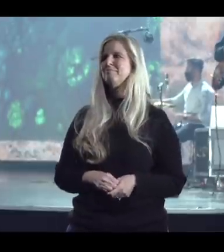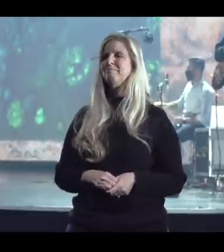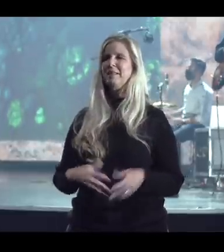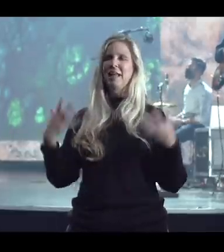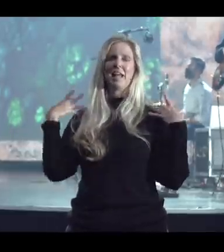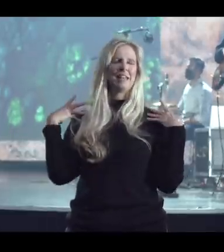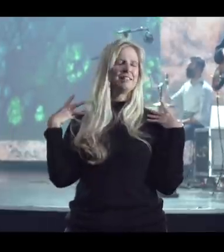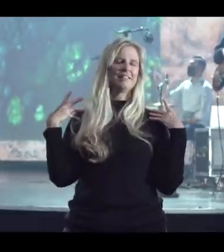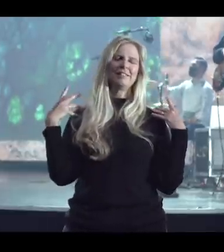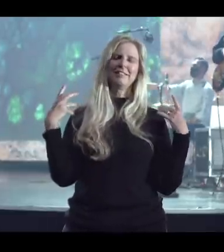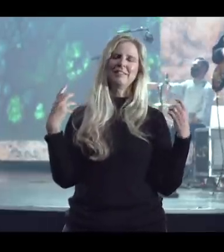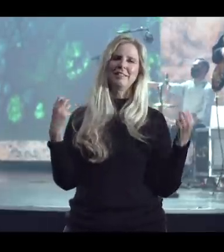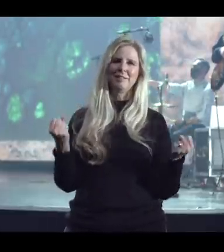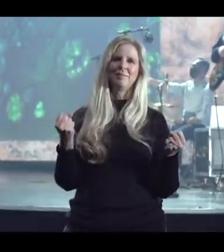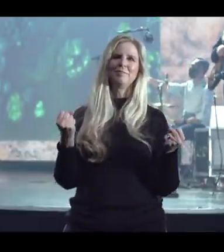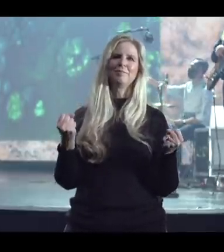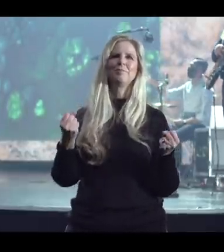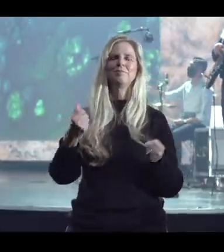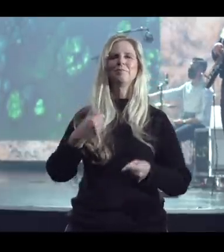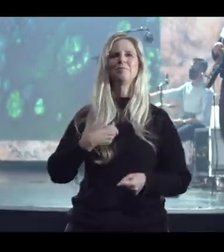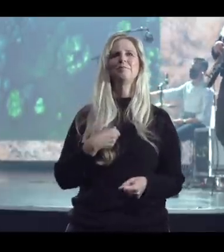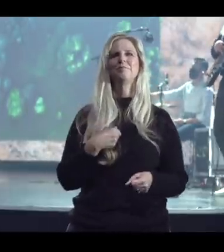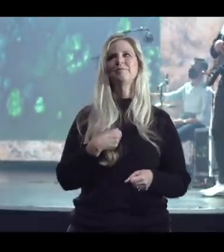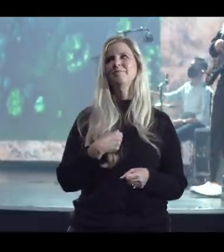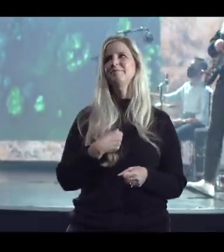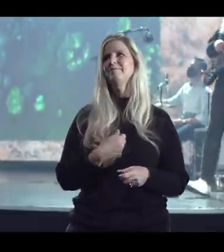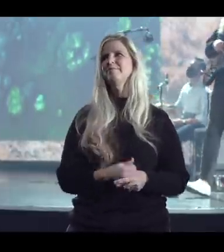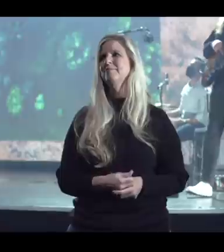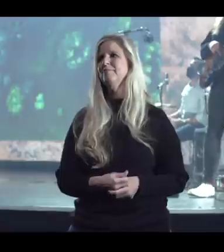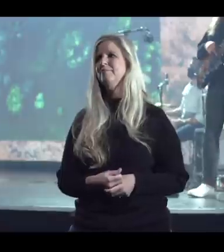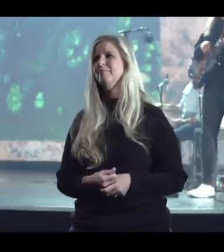and put me back together,